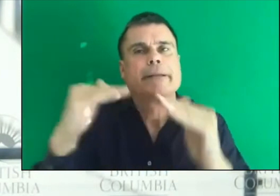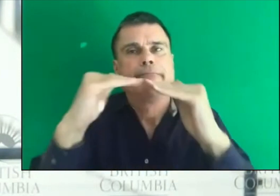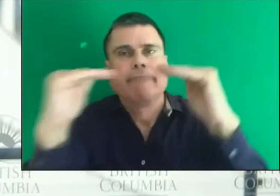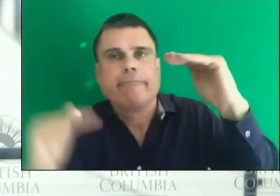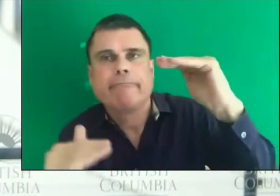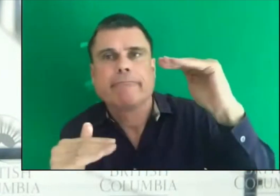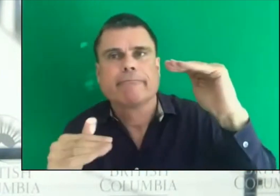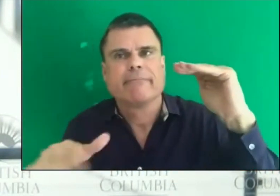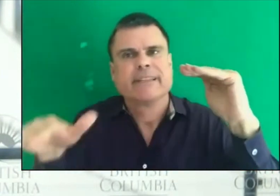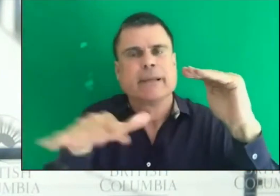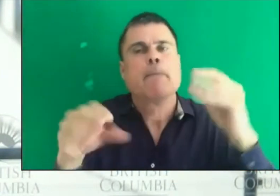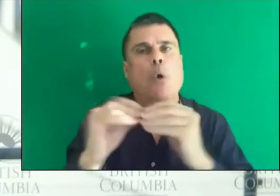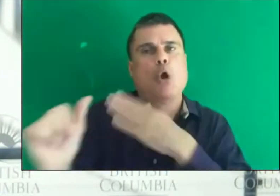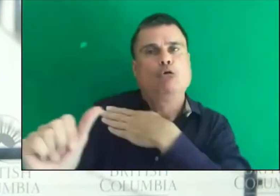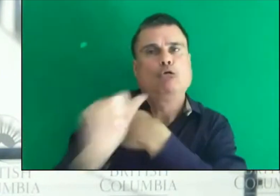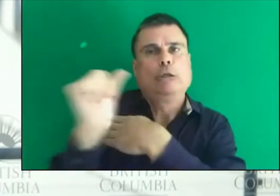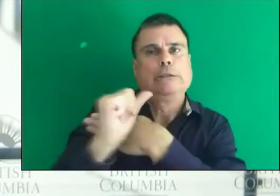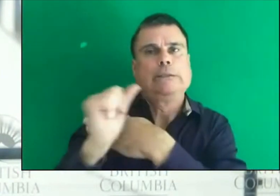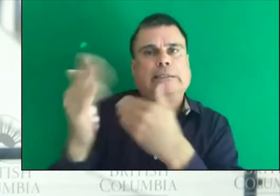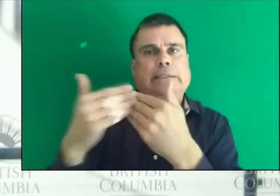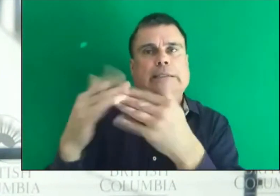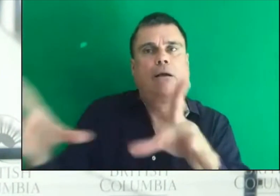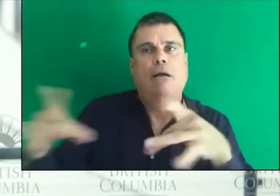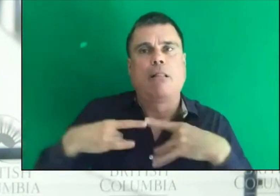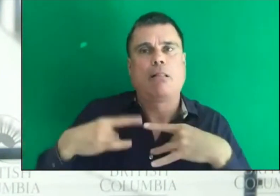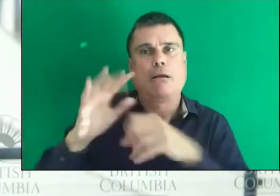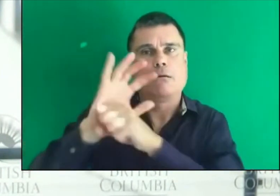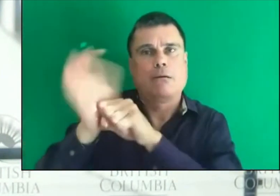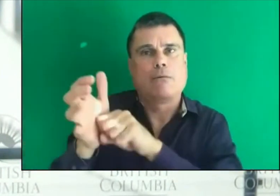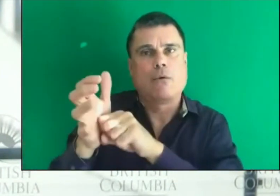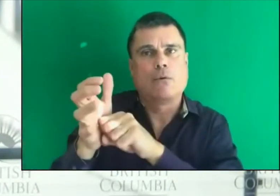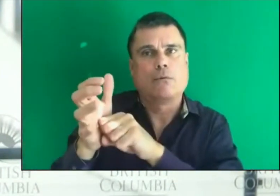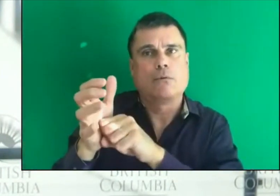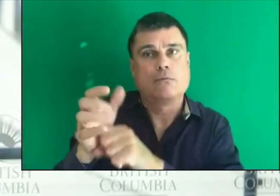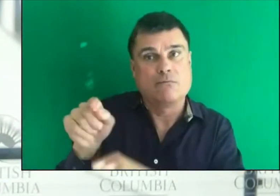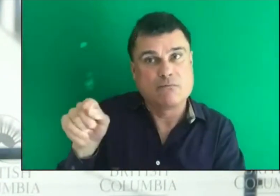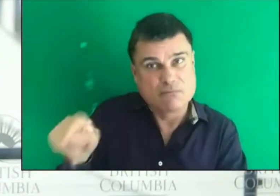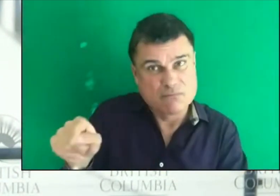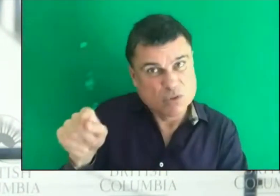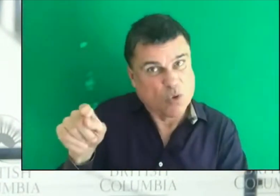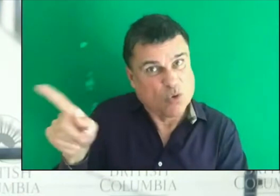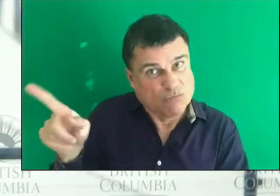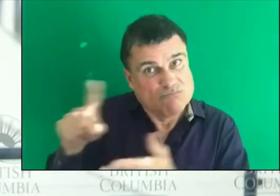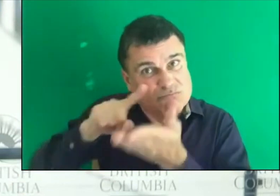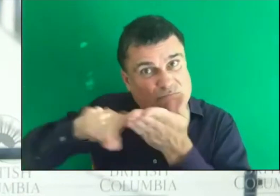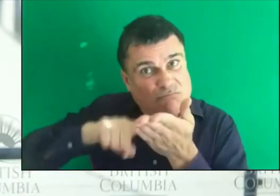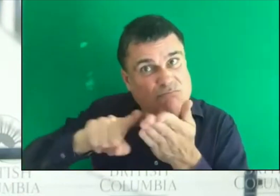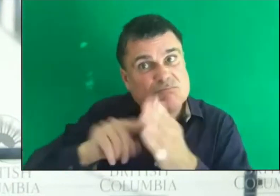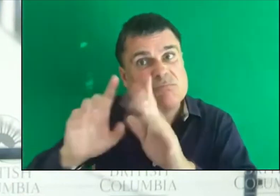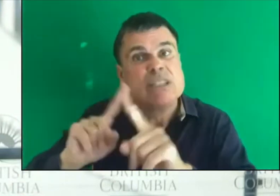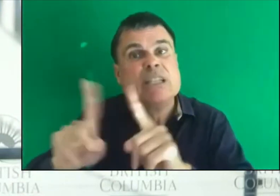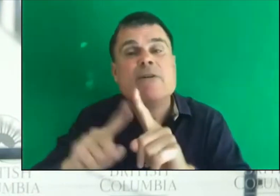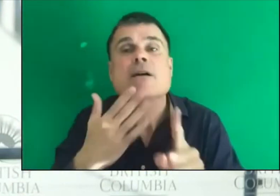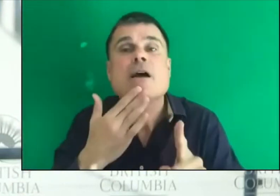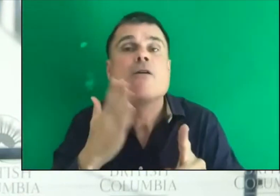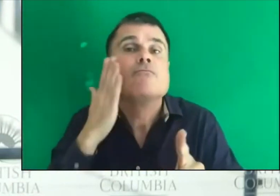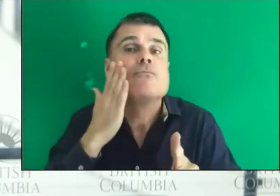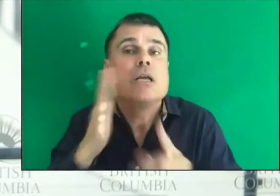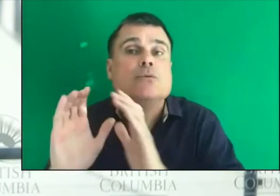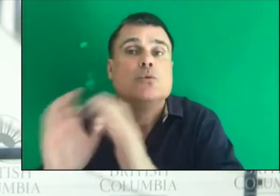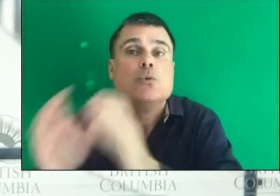on front lines like factories and retail work. I mean, at this point, you've touched on this in the past. What do you